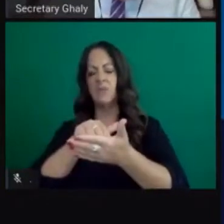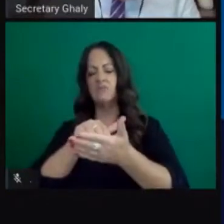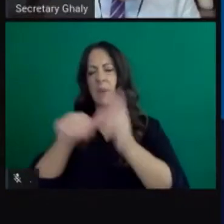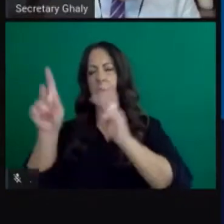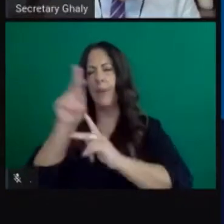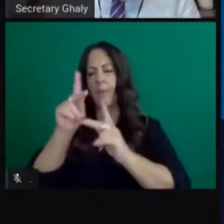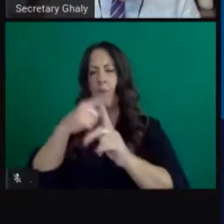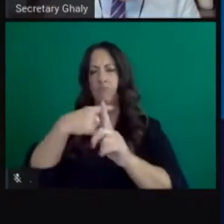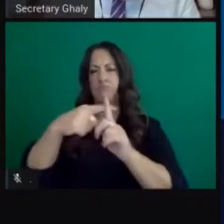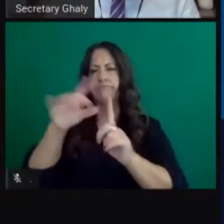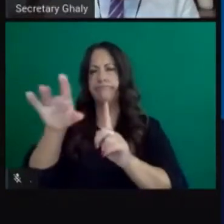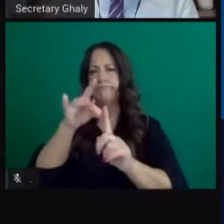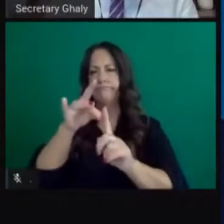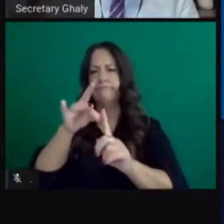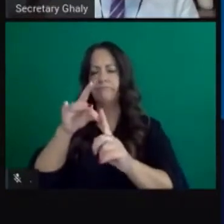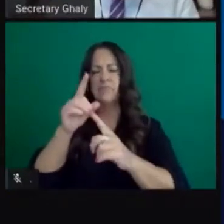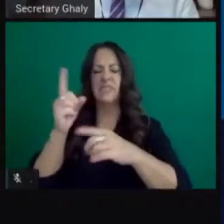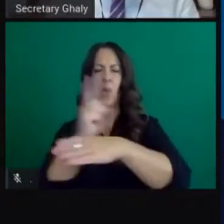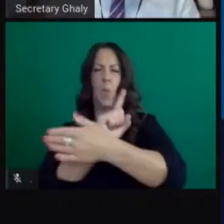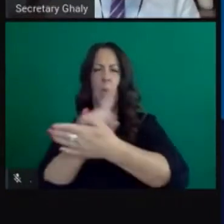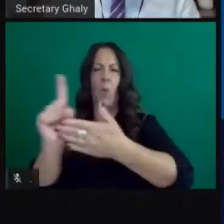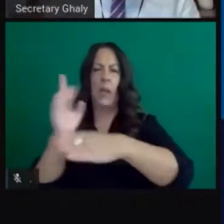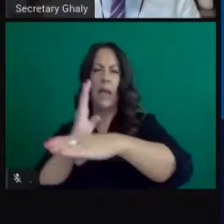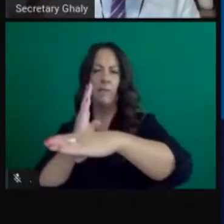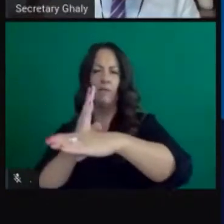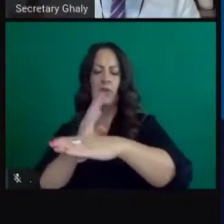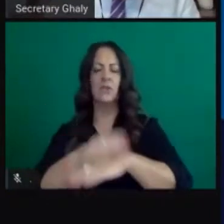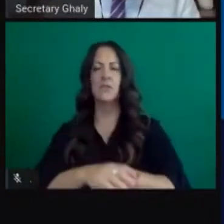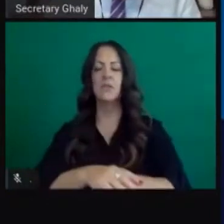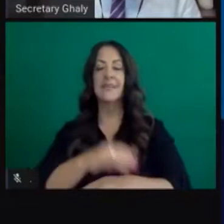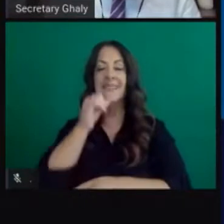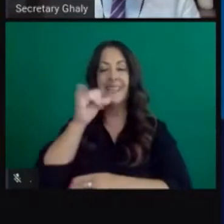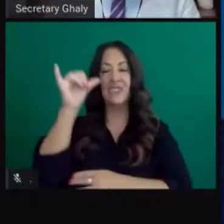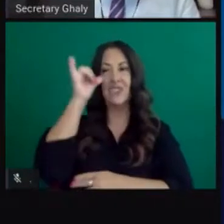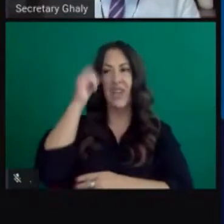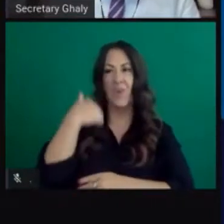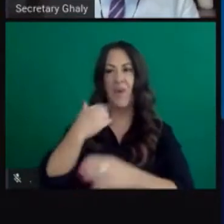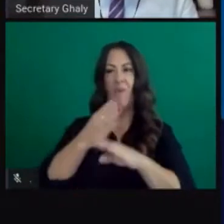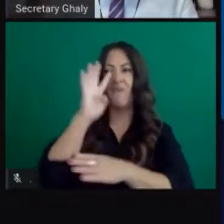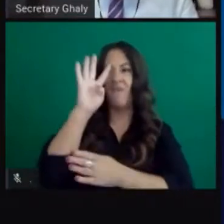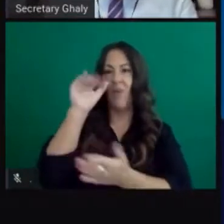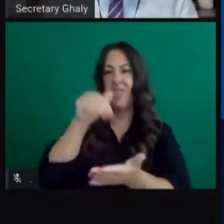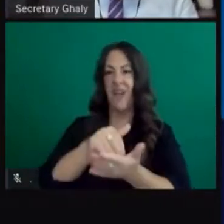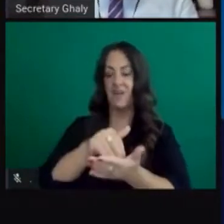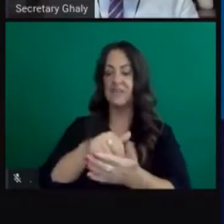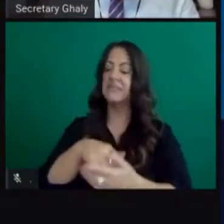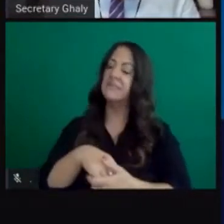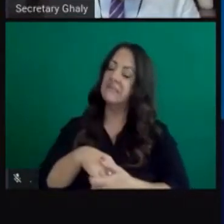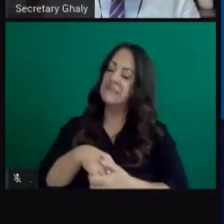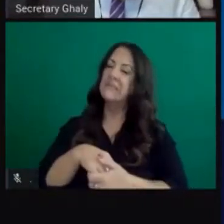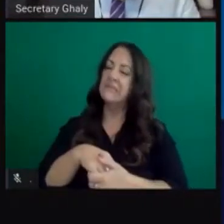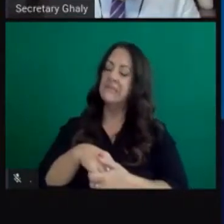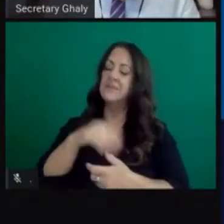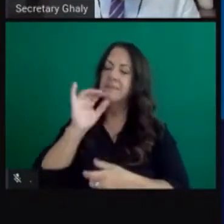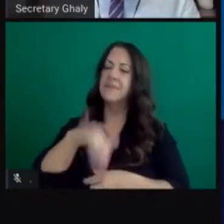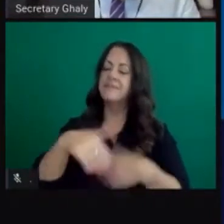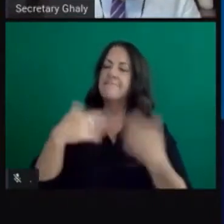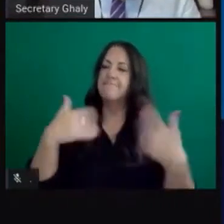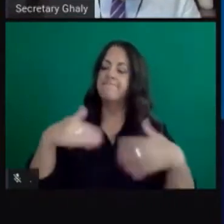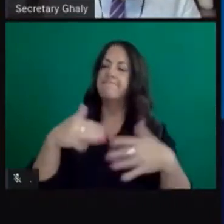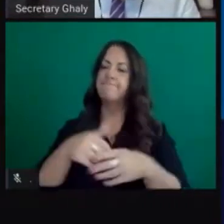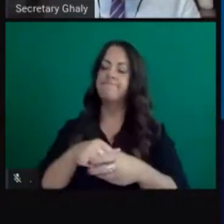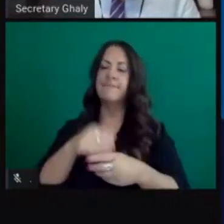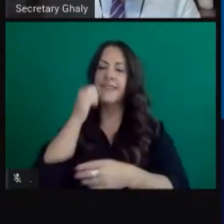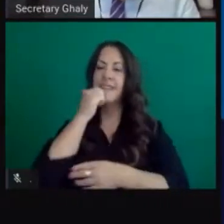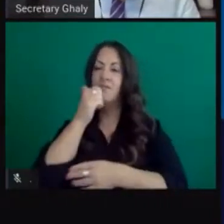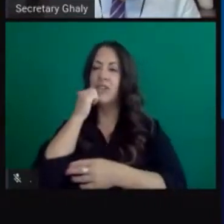we're not out of the woods, that yesterday we reported over 4,000 cases, and that number of cases on a daily basis will